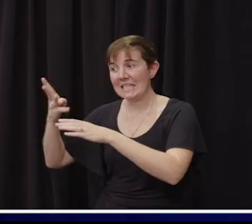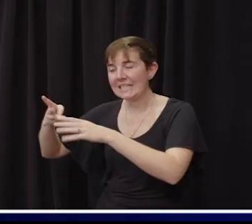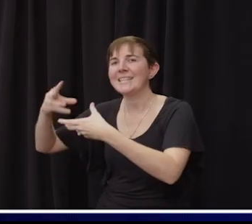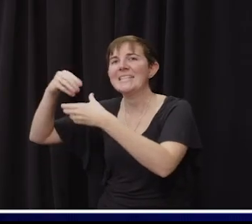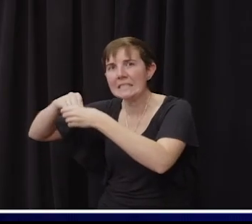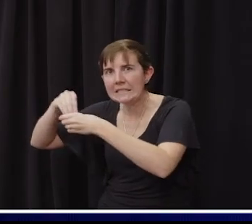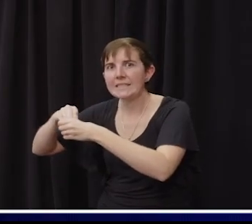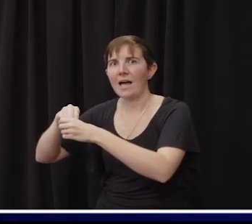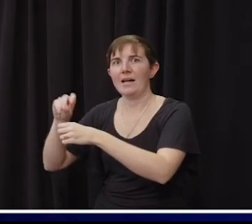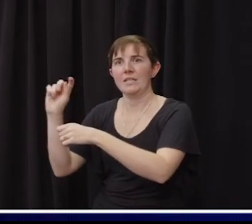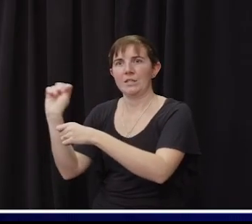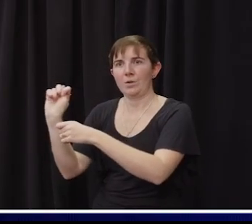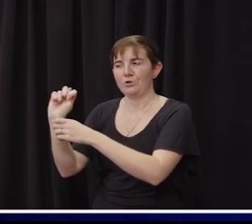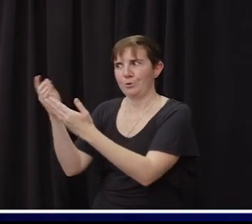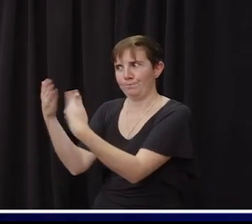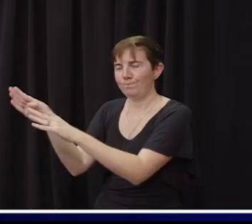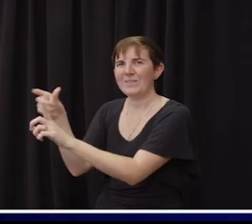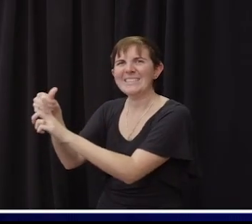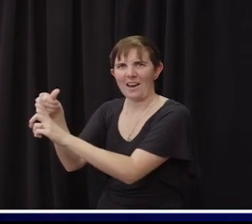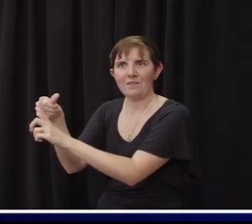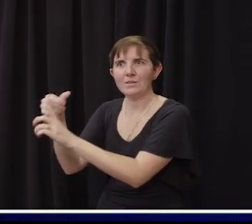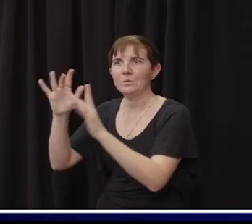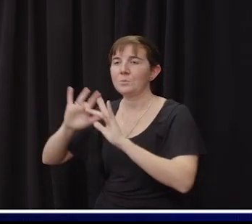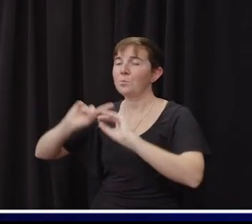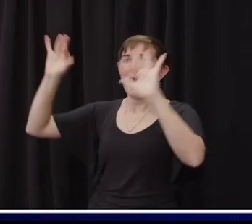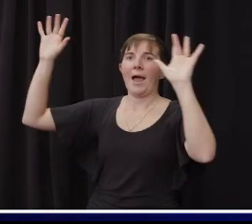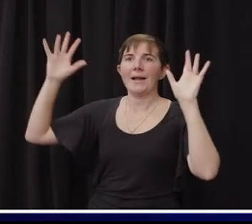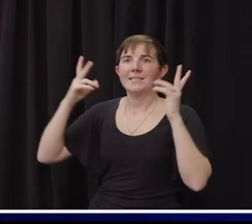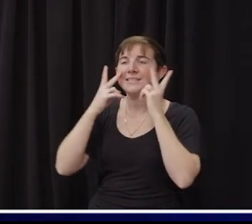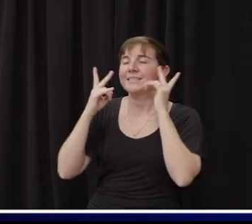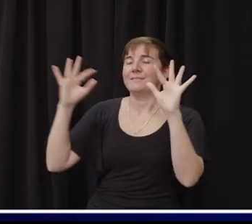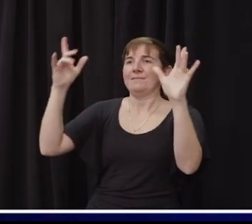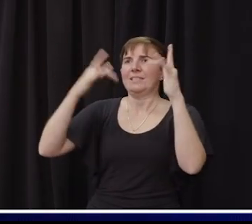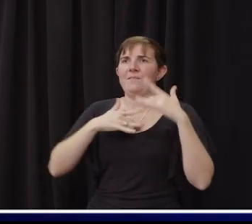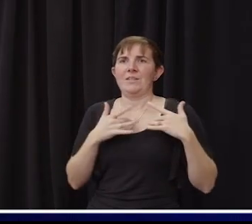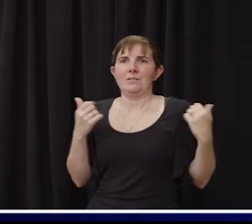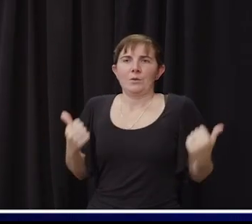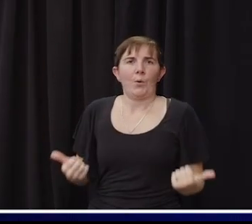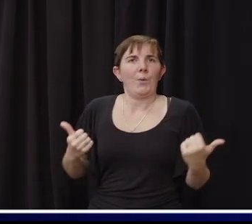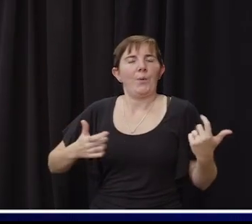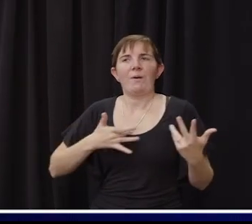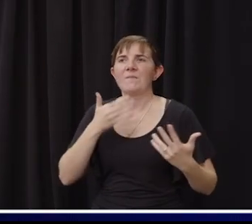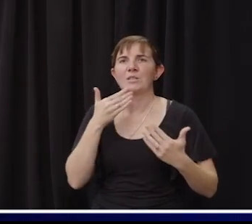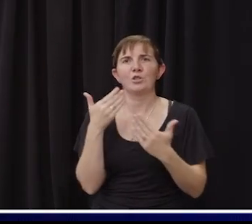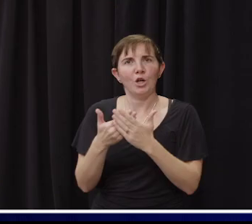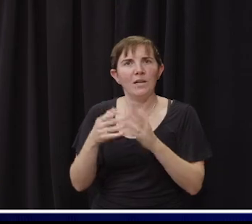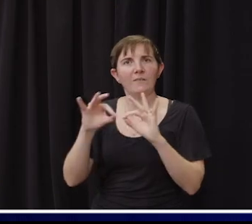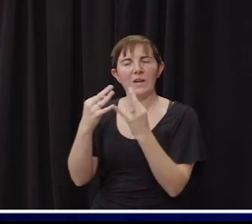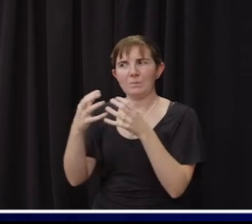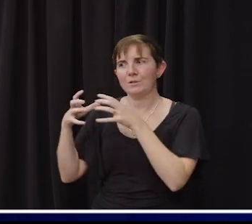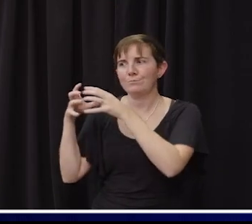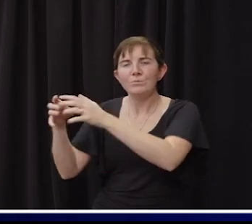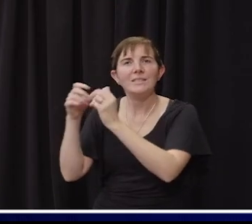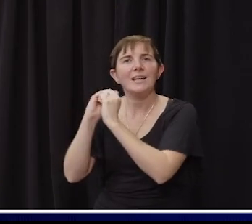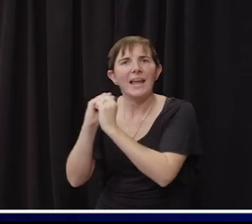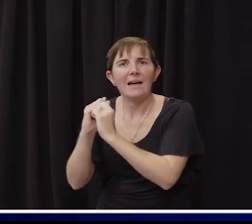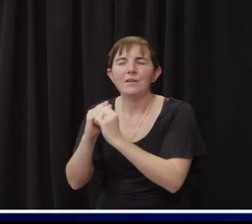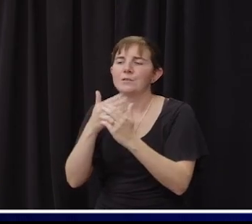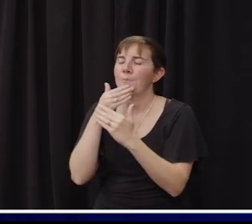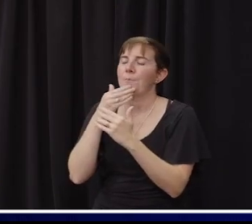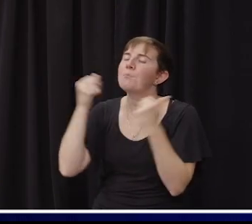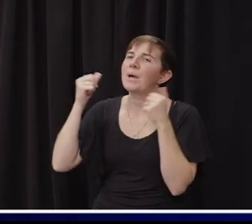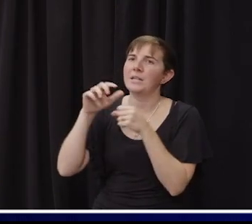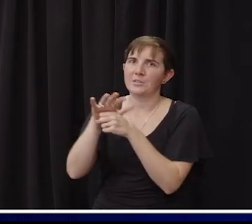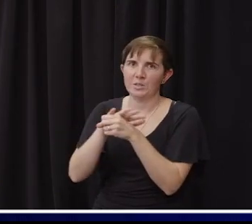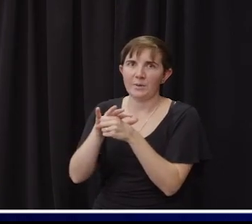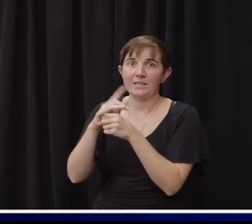restroom stall itself. So much lighter, brighter, feels better. Families can go there together. It's a much better